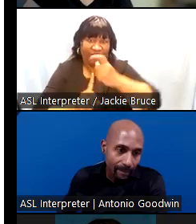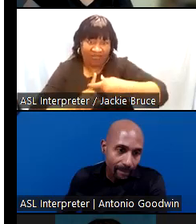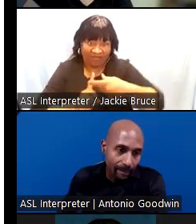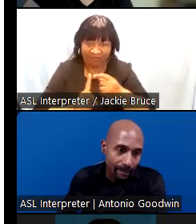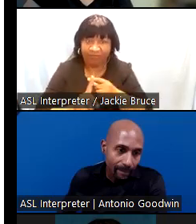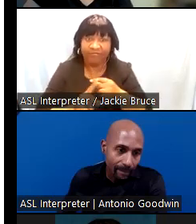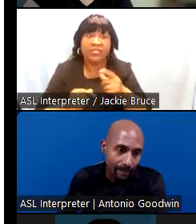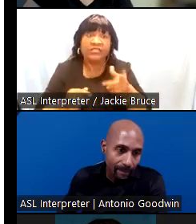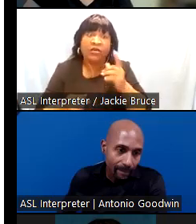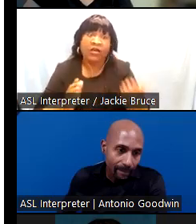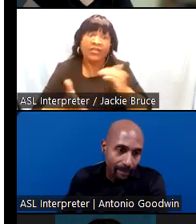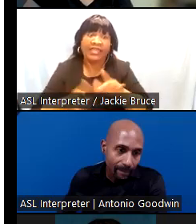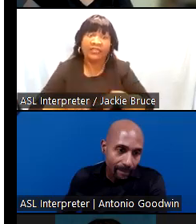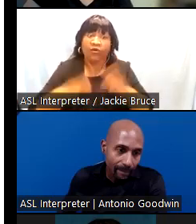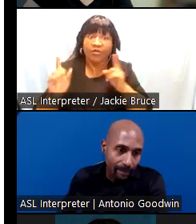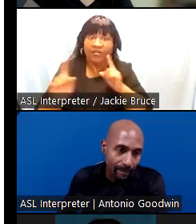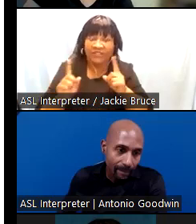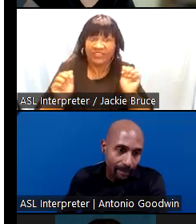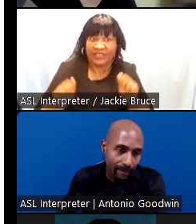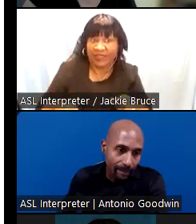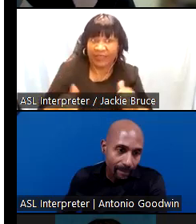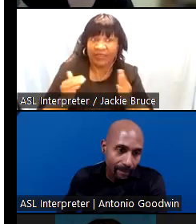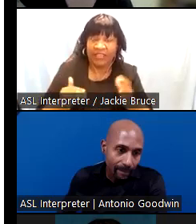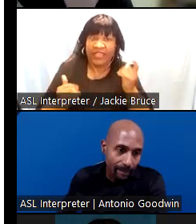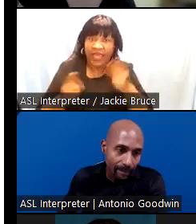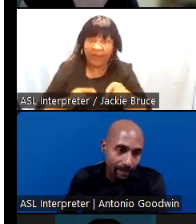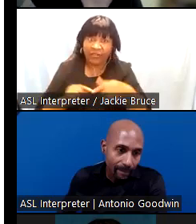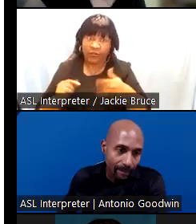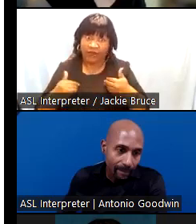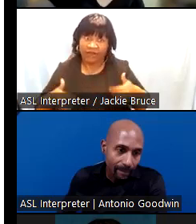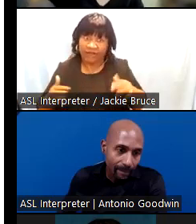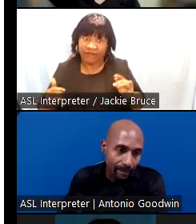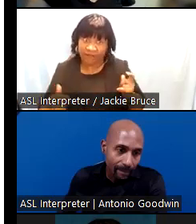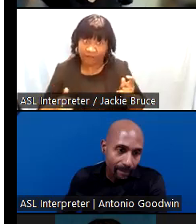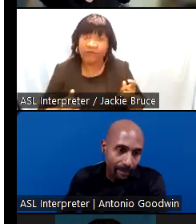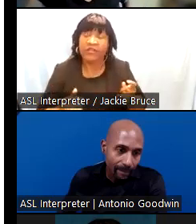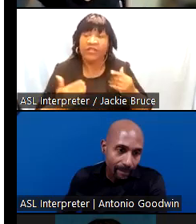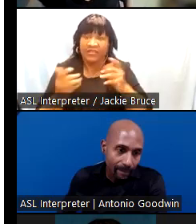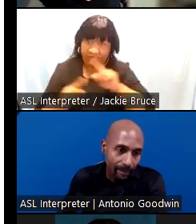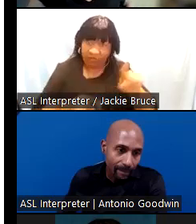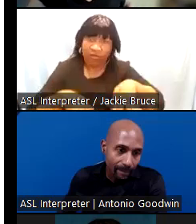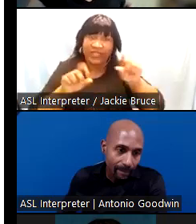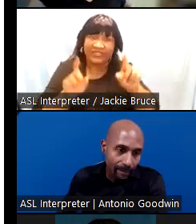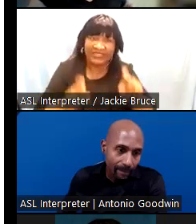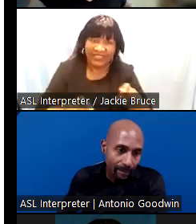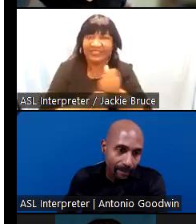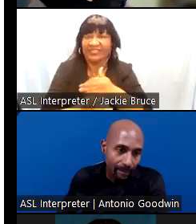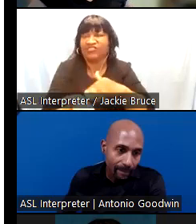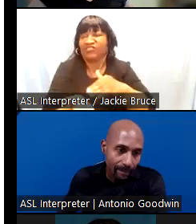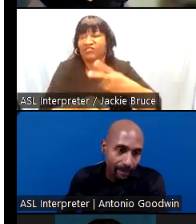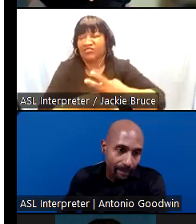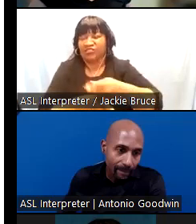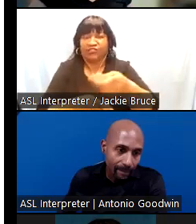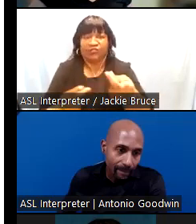open conversations. And then if you have symptoms, you want to get tested and get medical care right